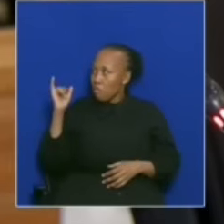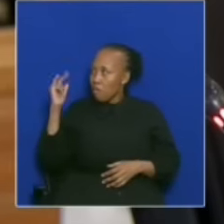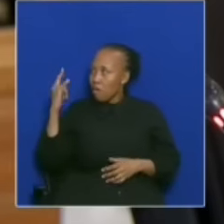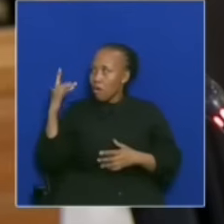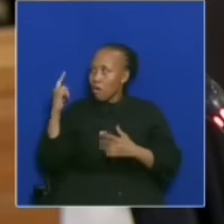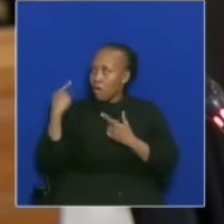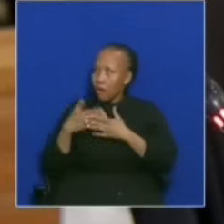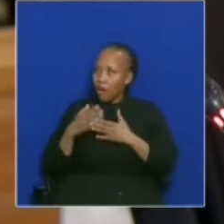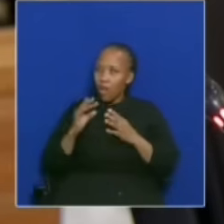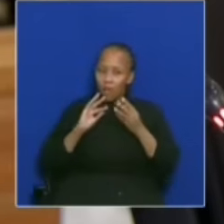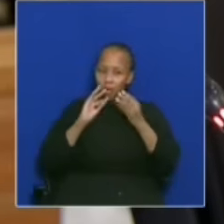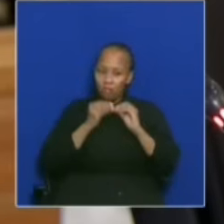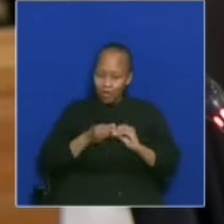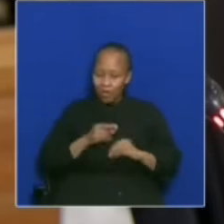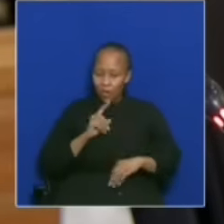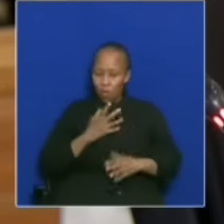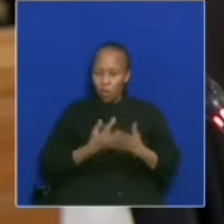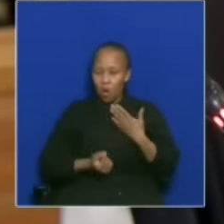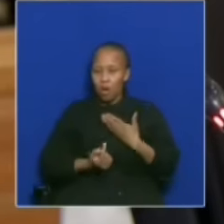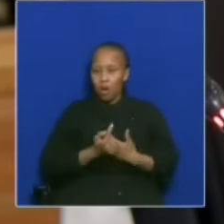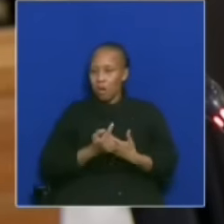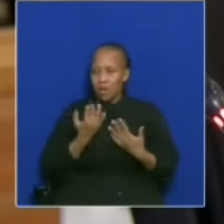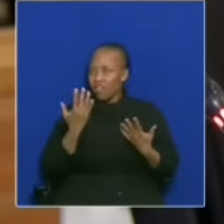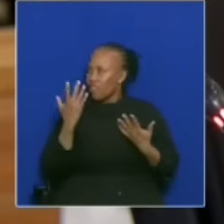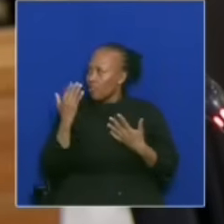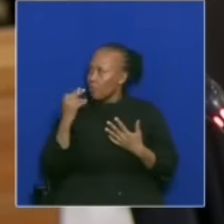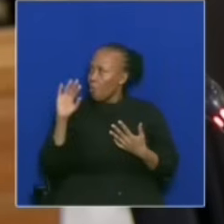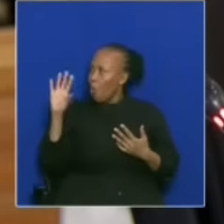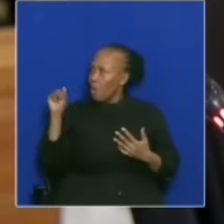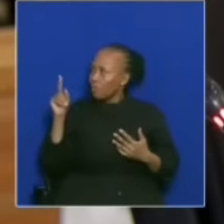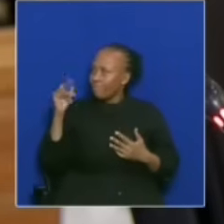what to do with the body of the man they had just killed.